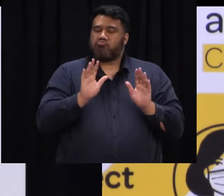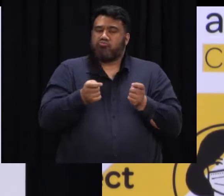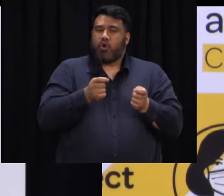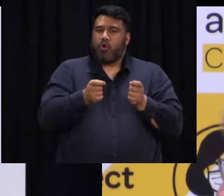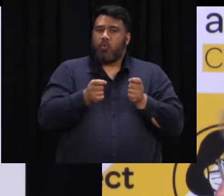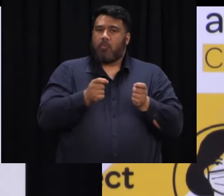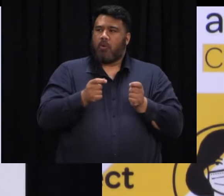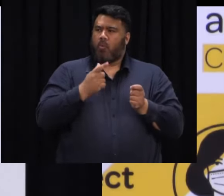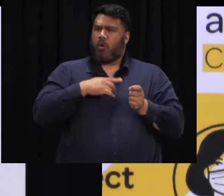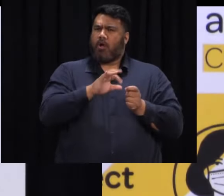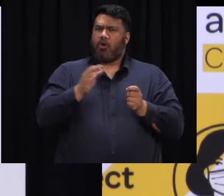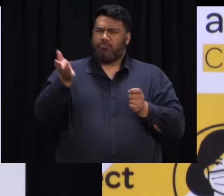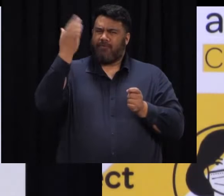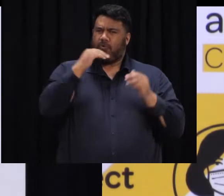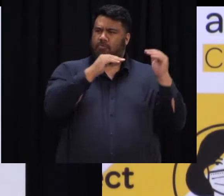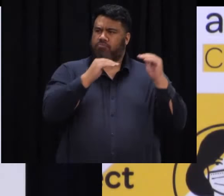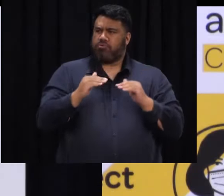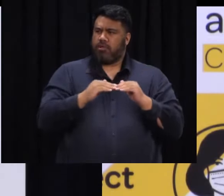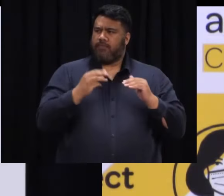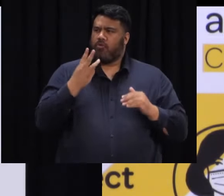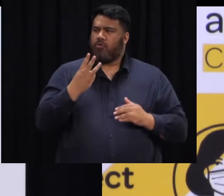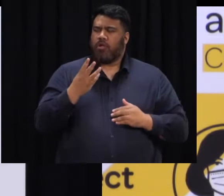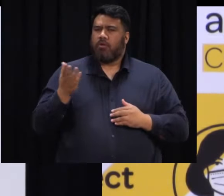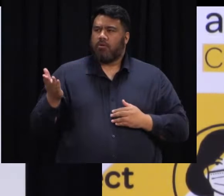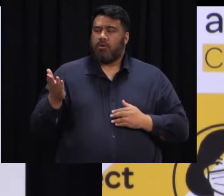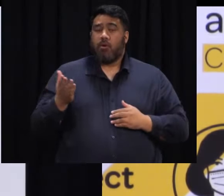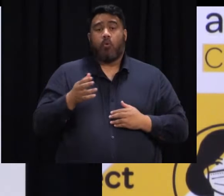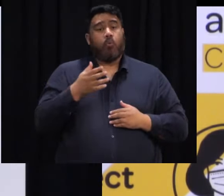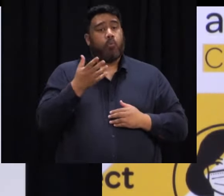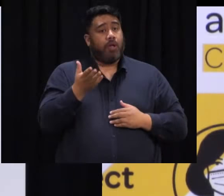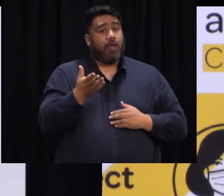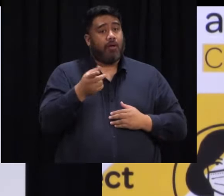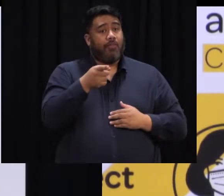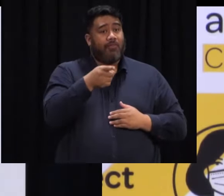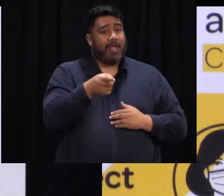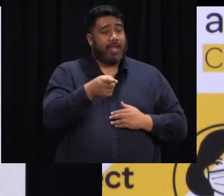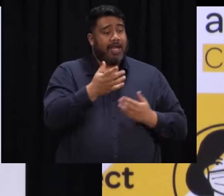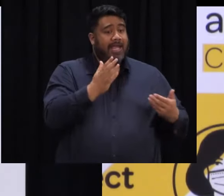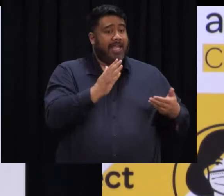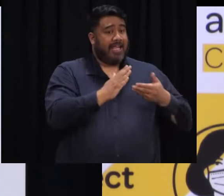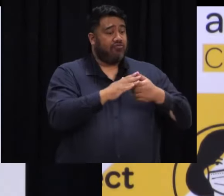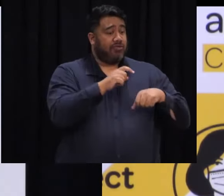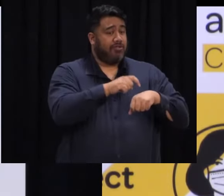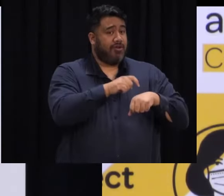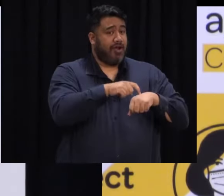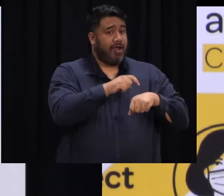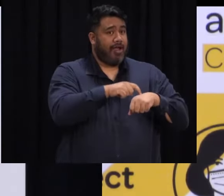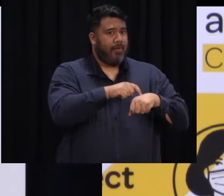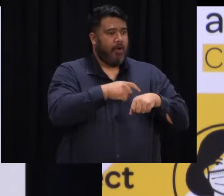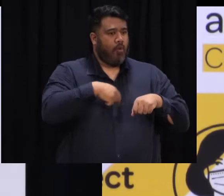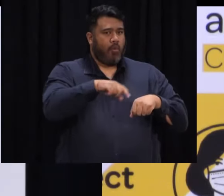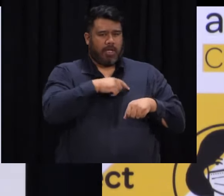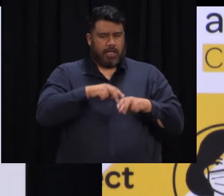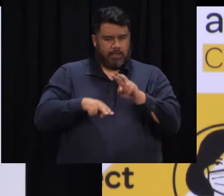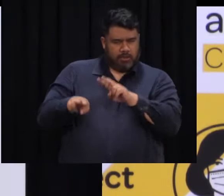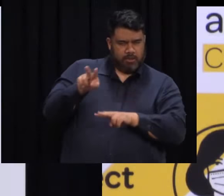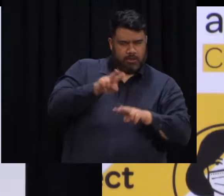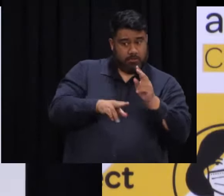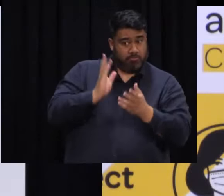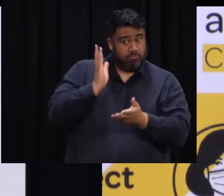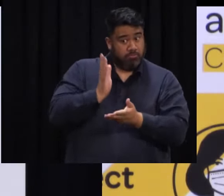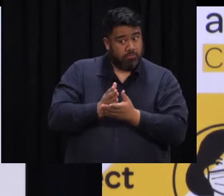at that time was that doing that extra piece of work gave us that extra time to continue to assess whether indeed we had that containment we believed we